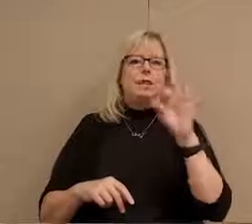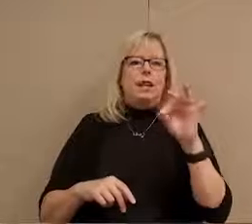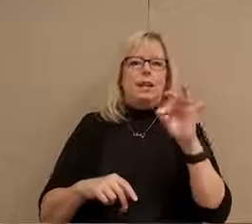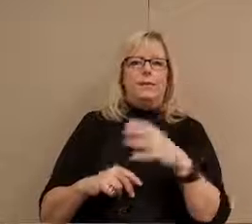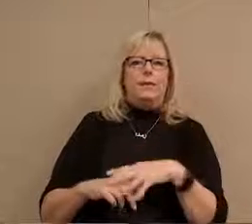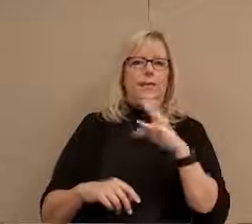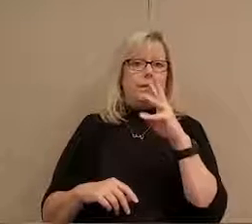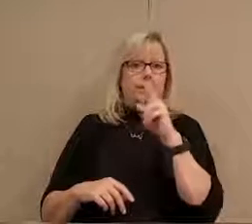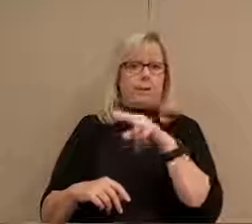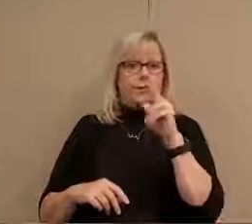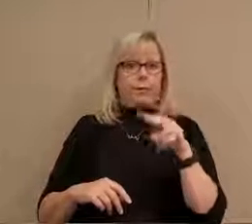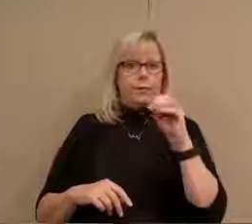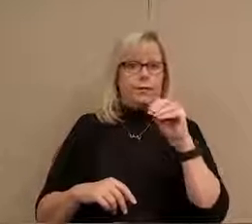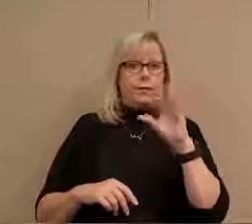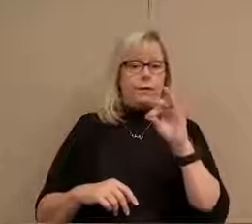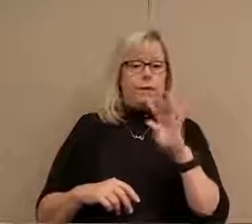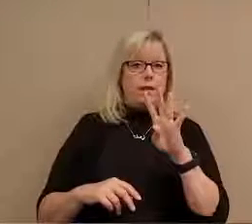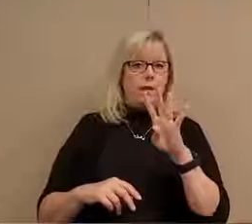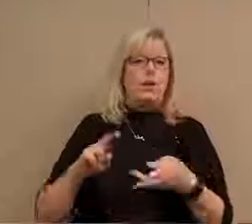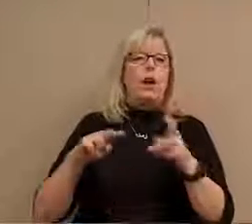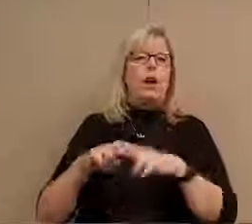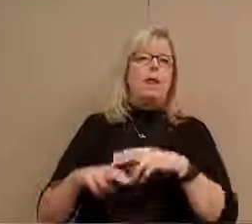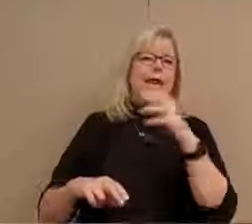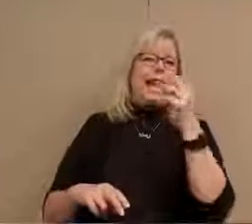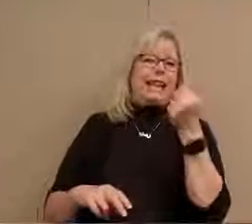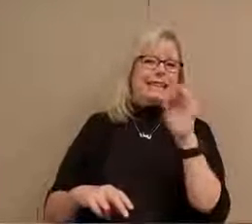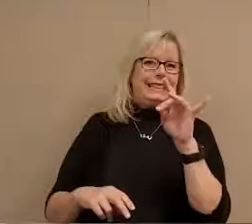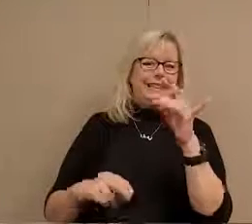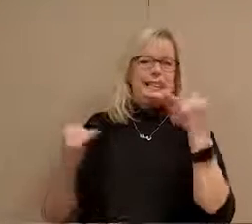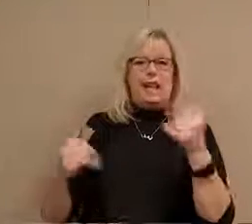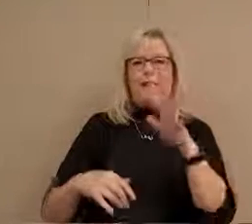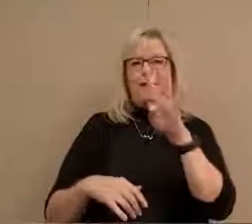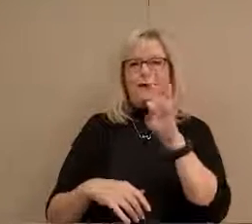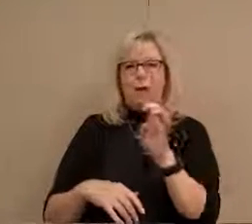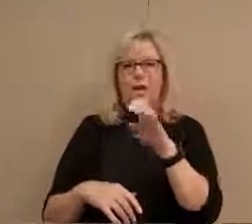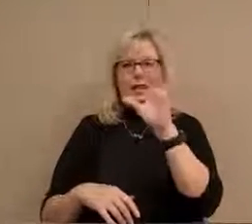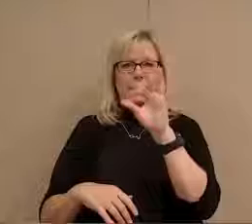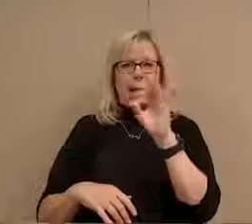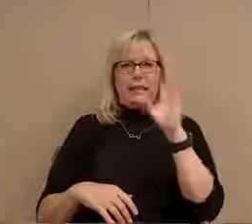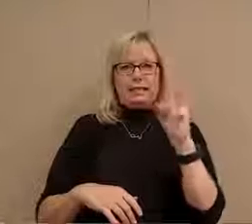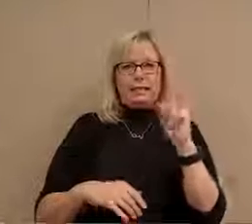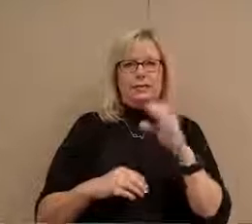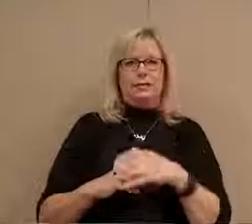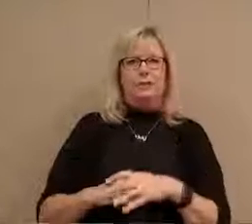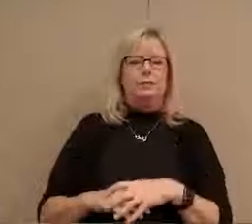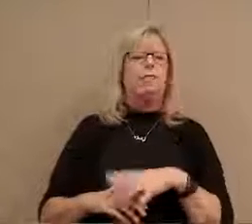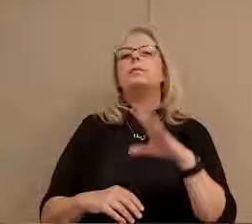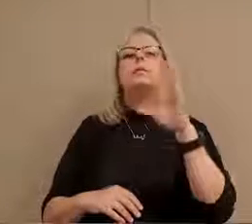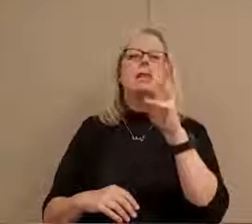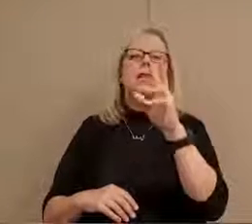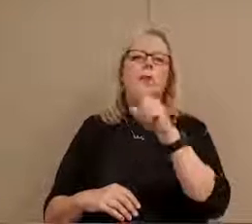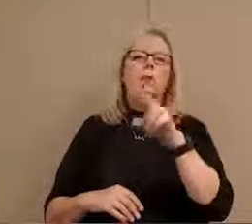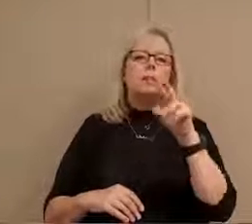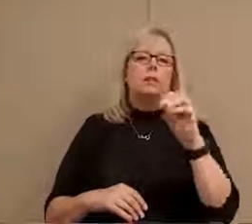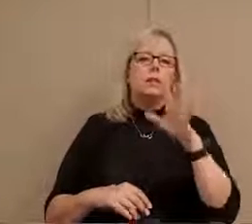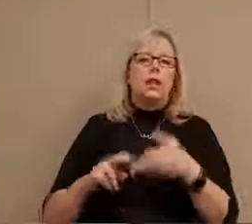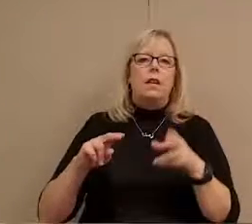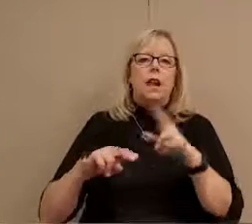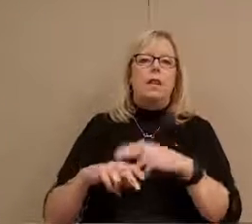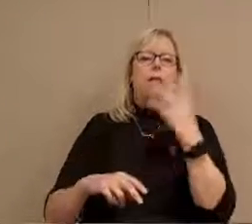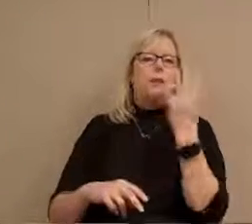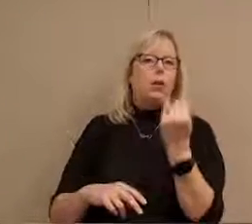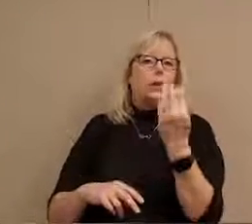749. 62204 went up 18 to 496. 62205